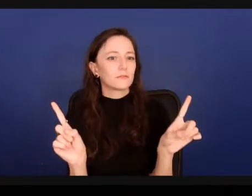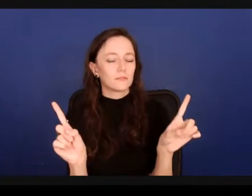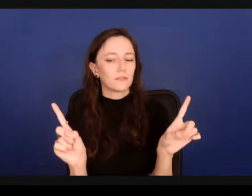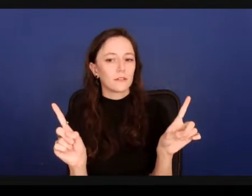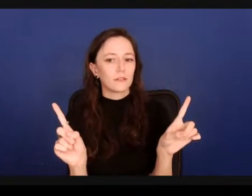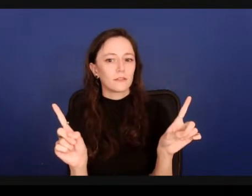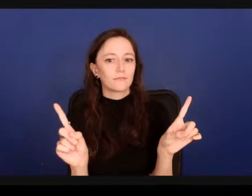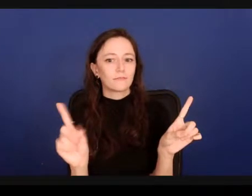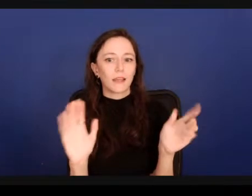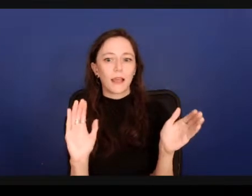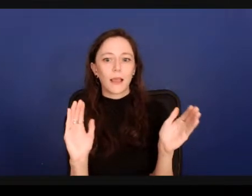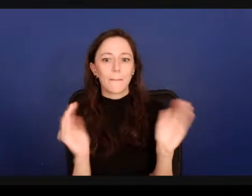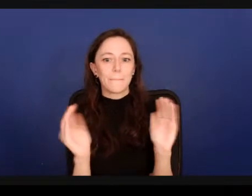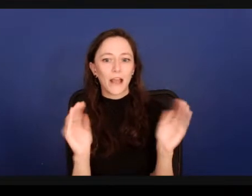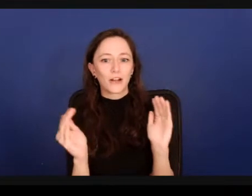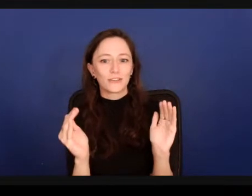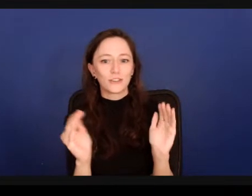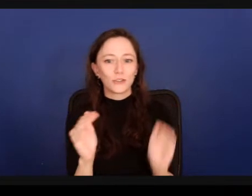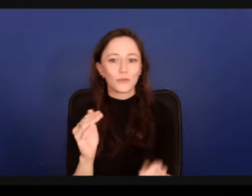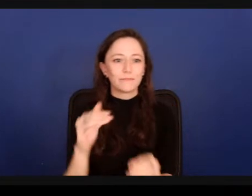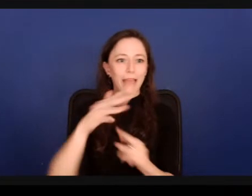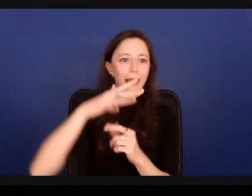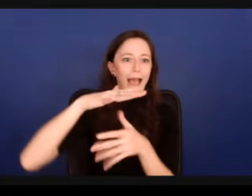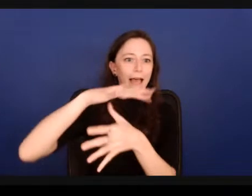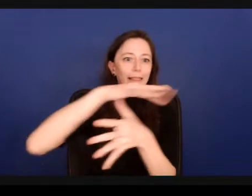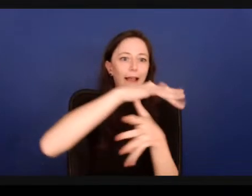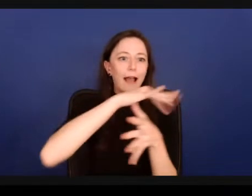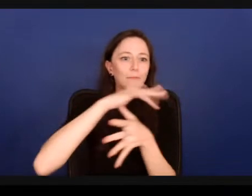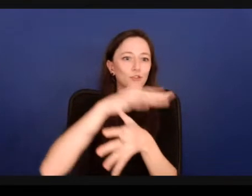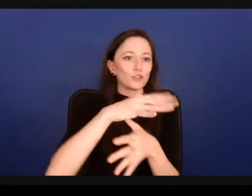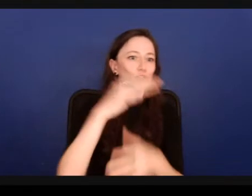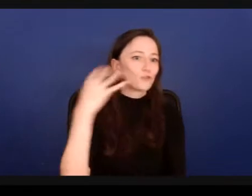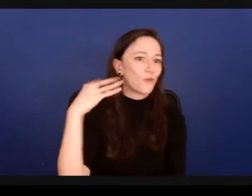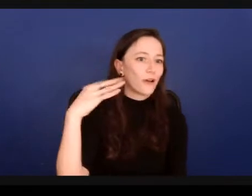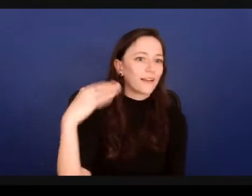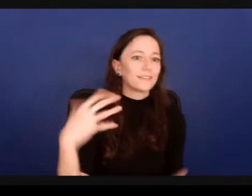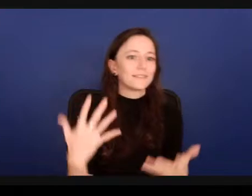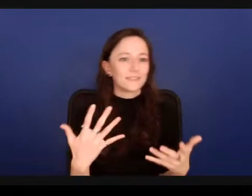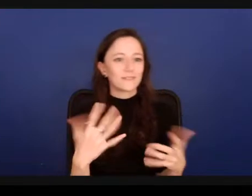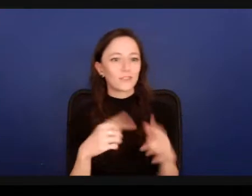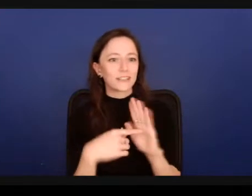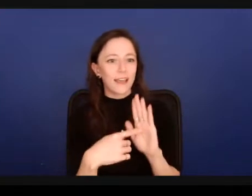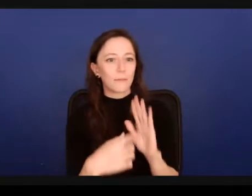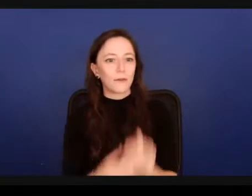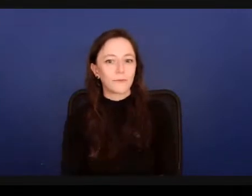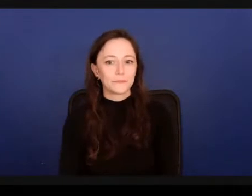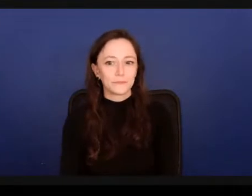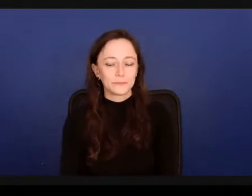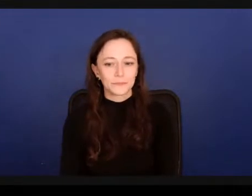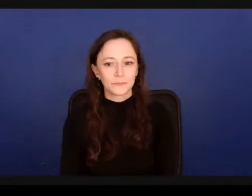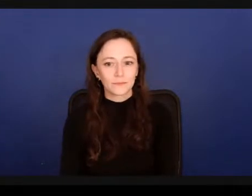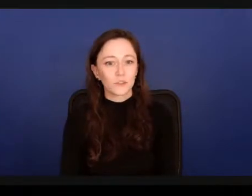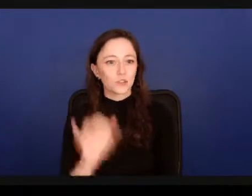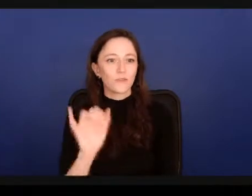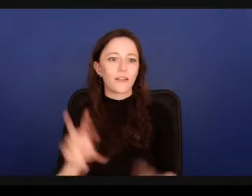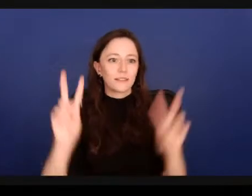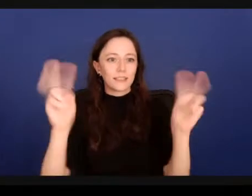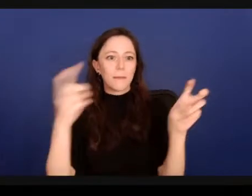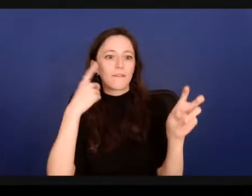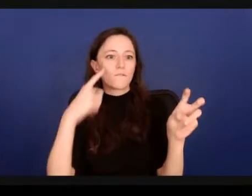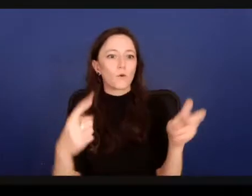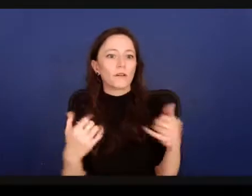helicopter noise, for example. So that is the topic of this week's Volcano